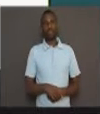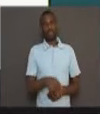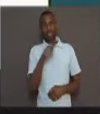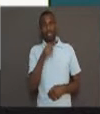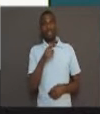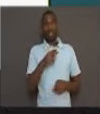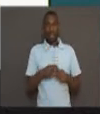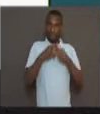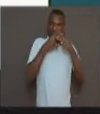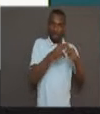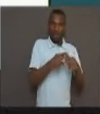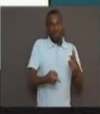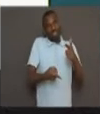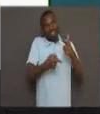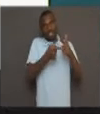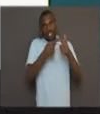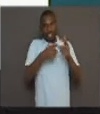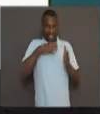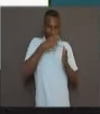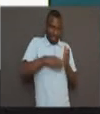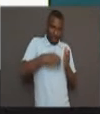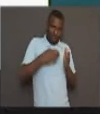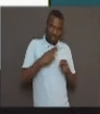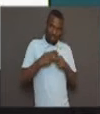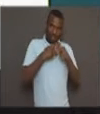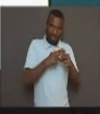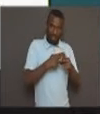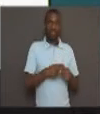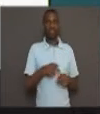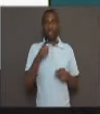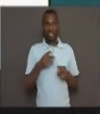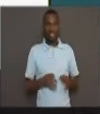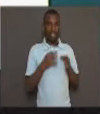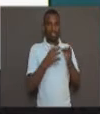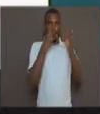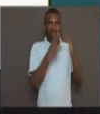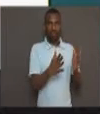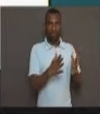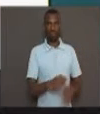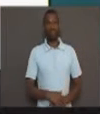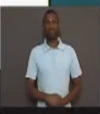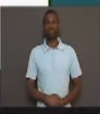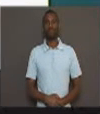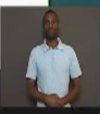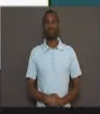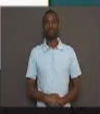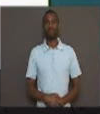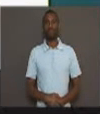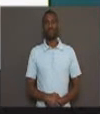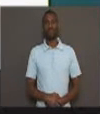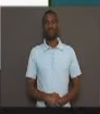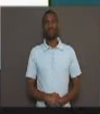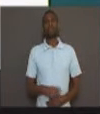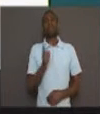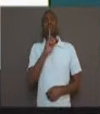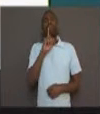This is called the secondary coil of a transformer. How much